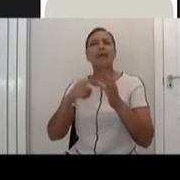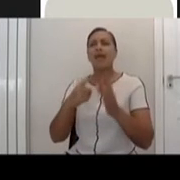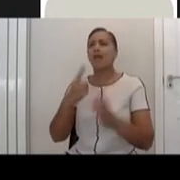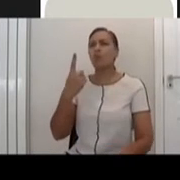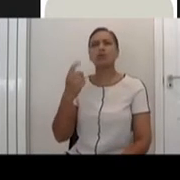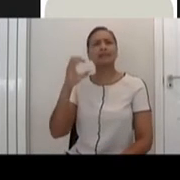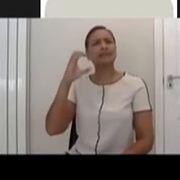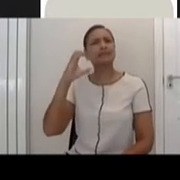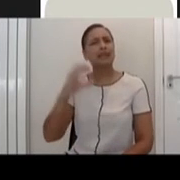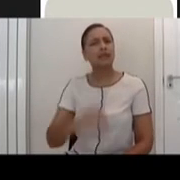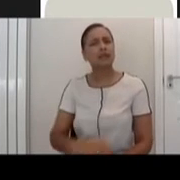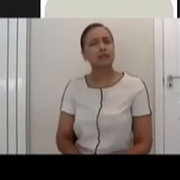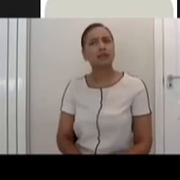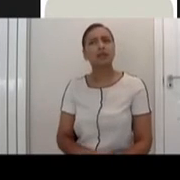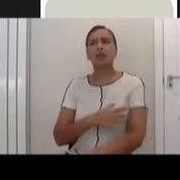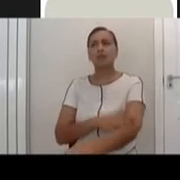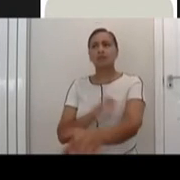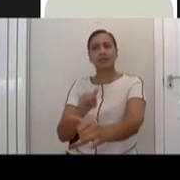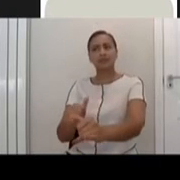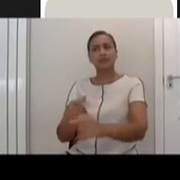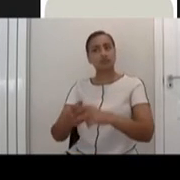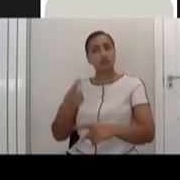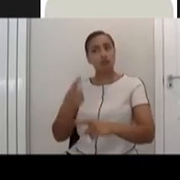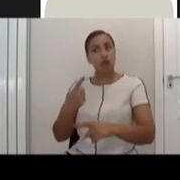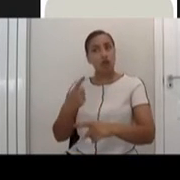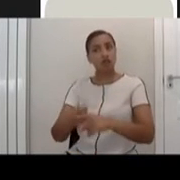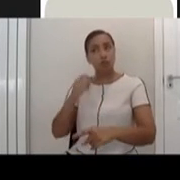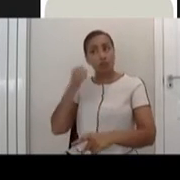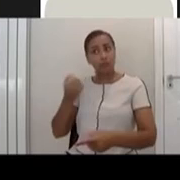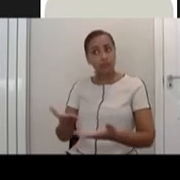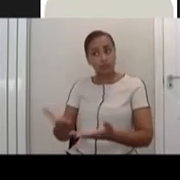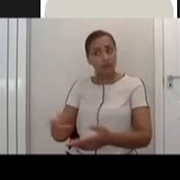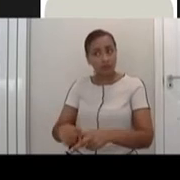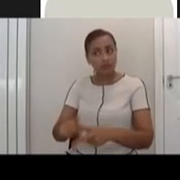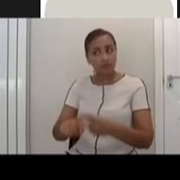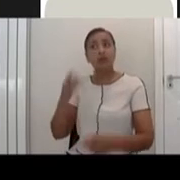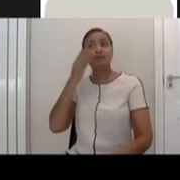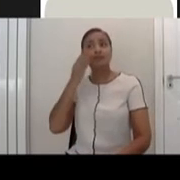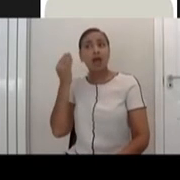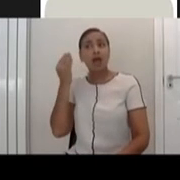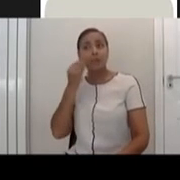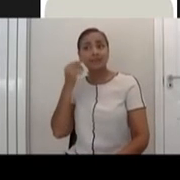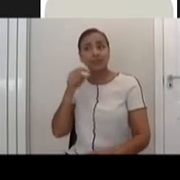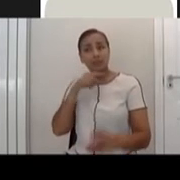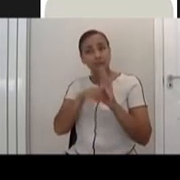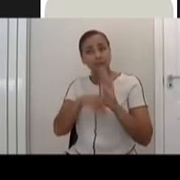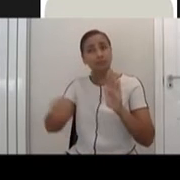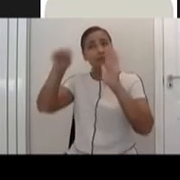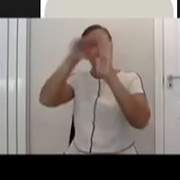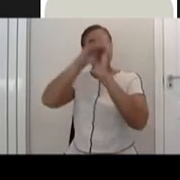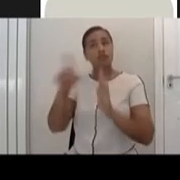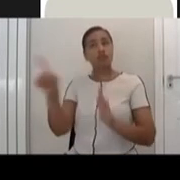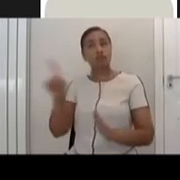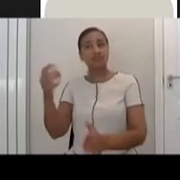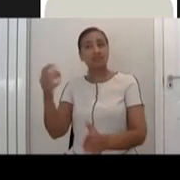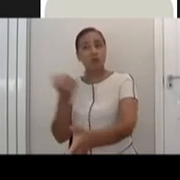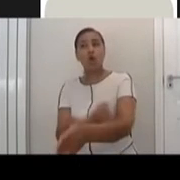HbA1c, blood test be resumed urgently, and can diabetics be prioritised for the COVID